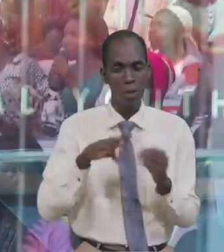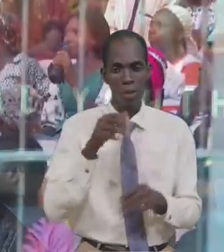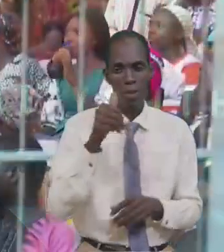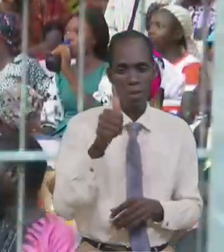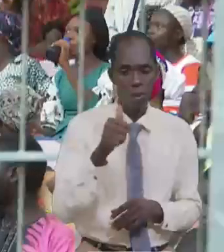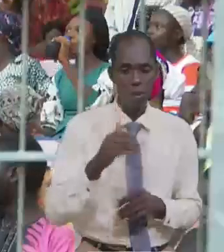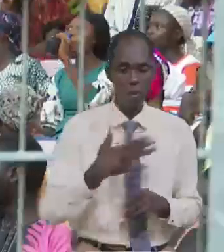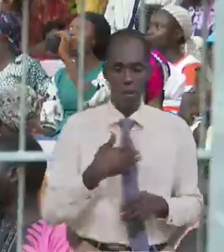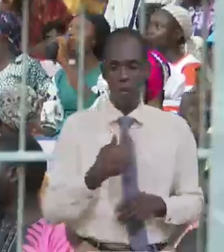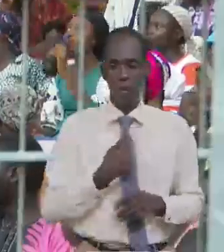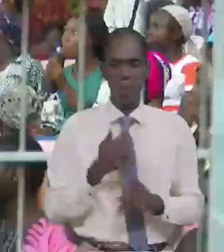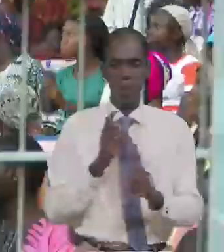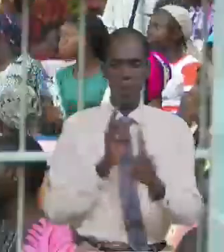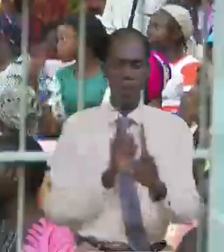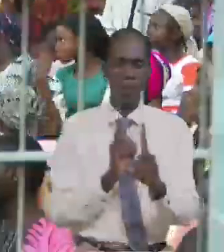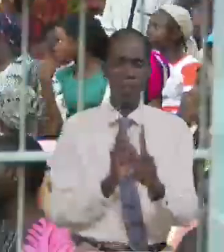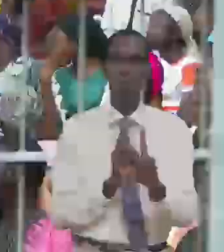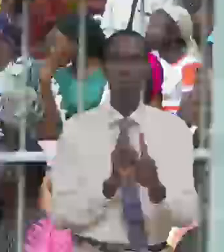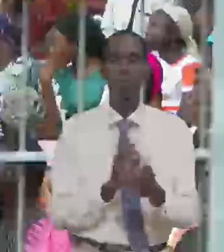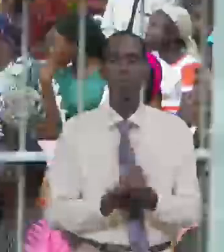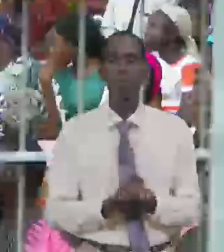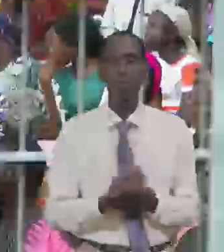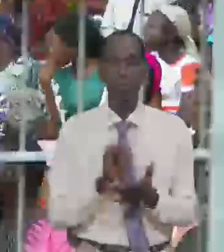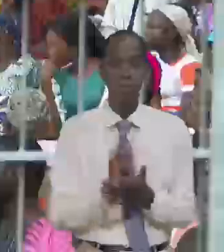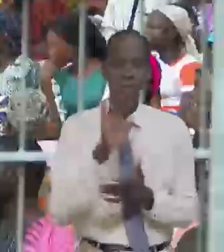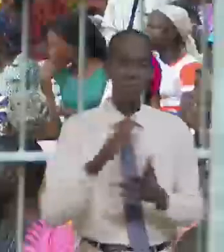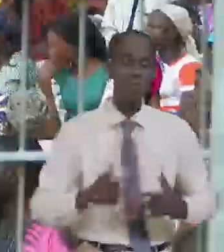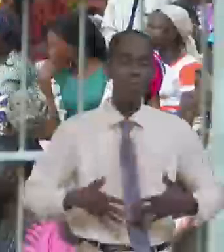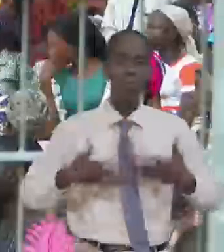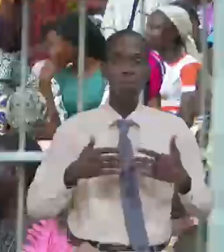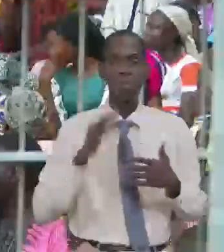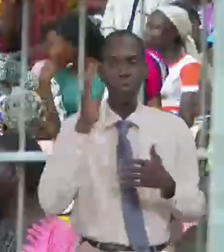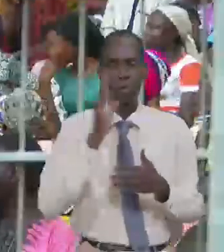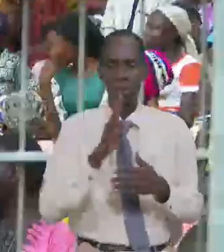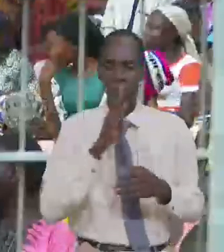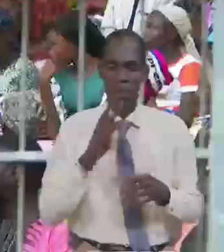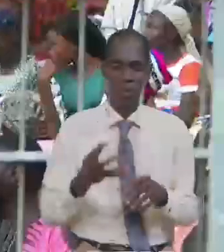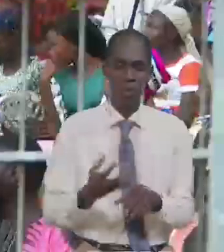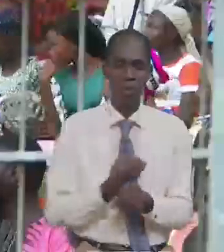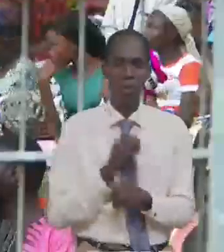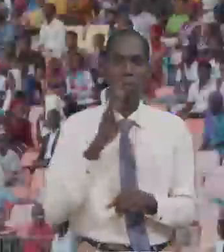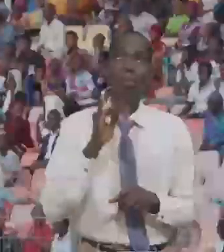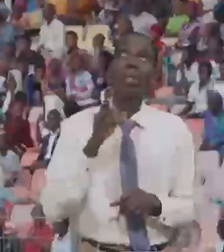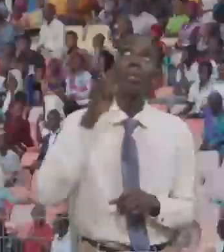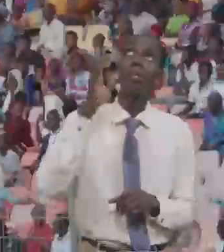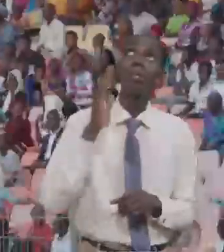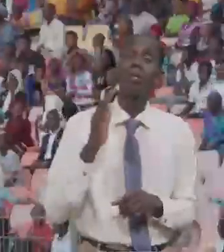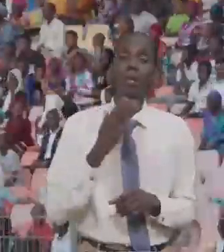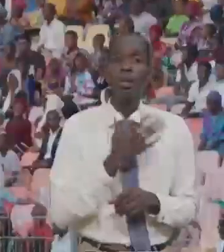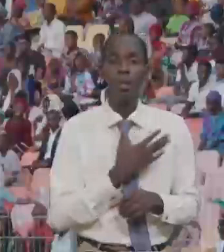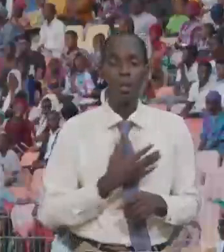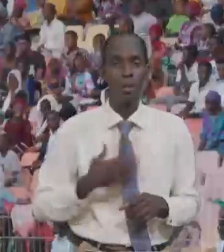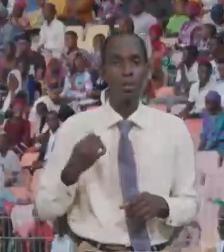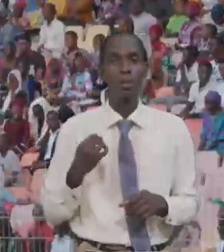God. And through everything all our ministers are sharing with you, and what the Lord leads me